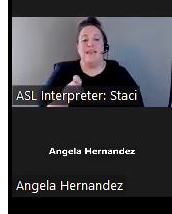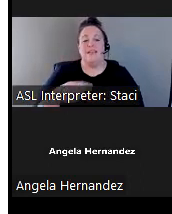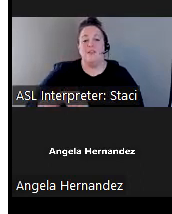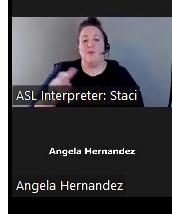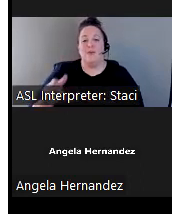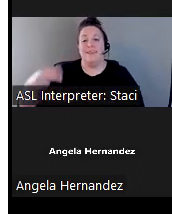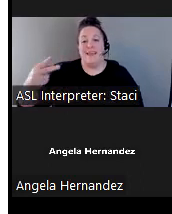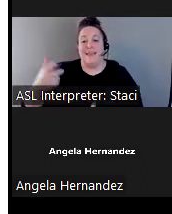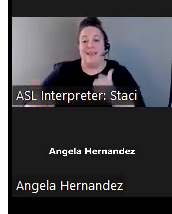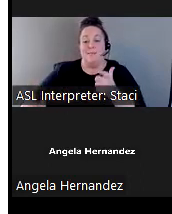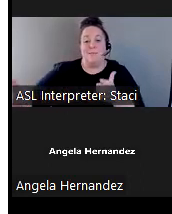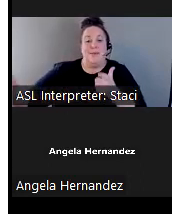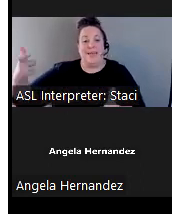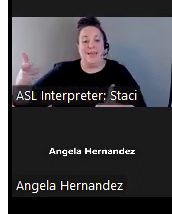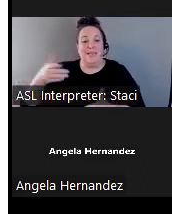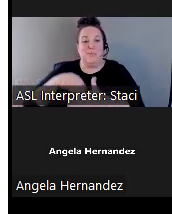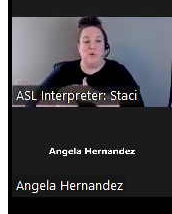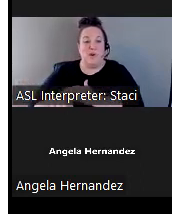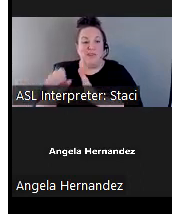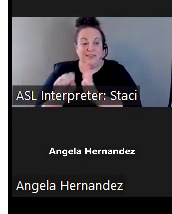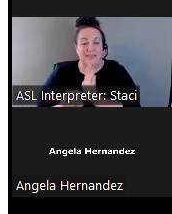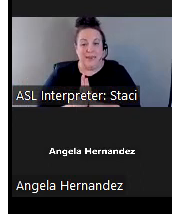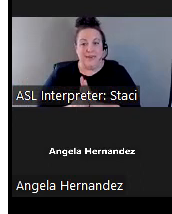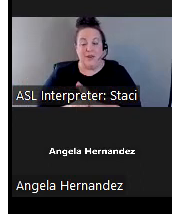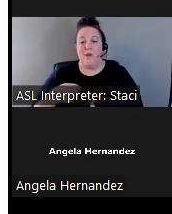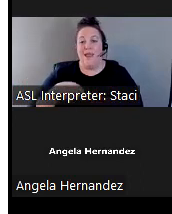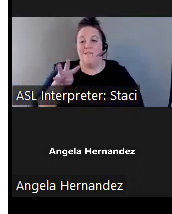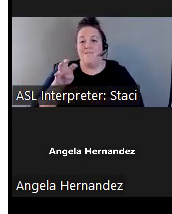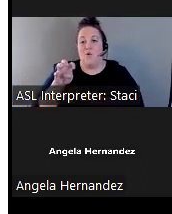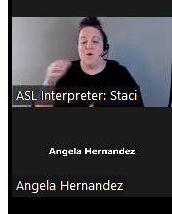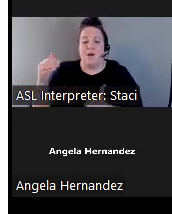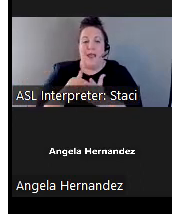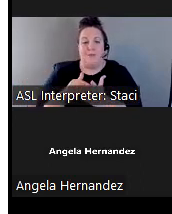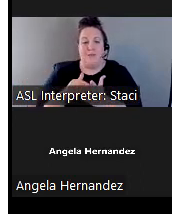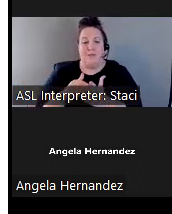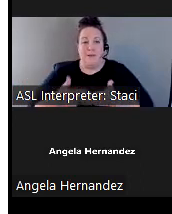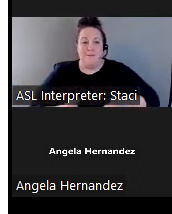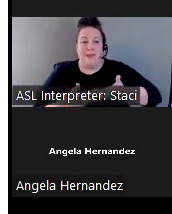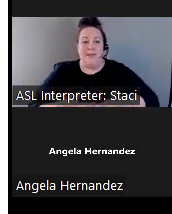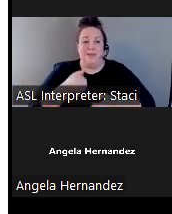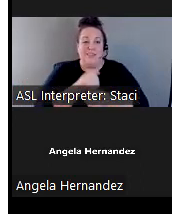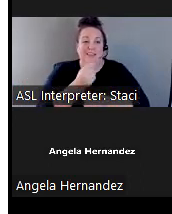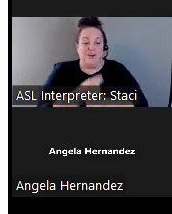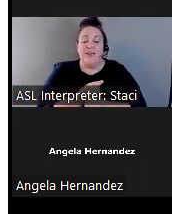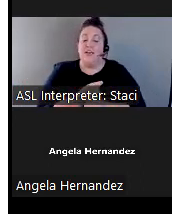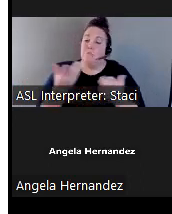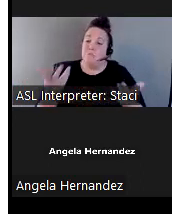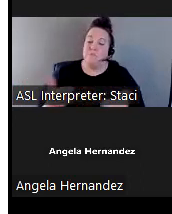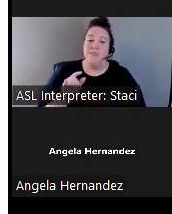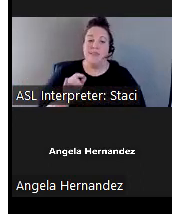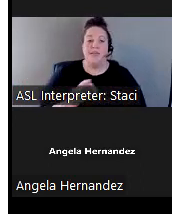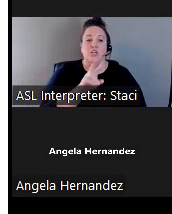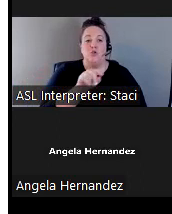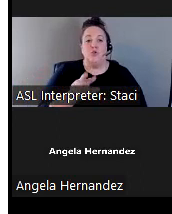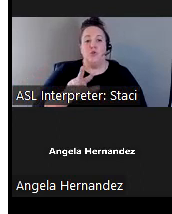largest birthing state. We birth close to 400,000 babies per year. So even if we're talking about only 2 to 3